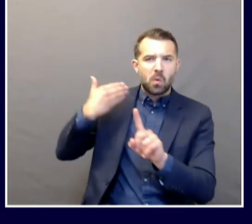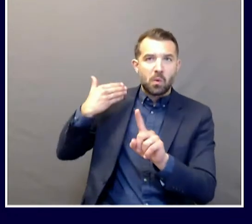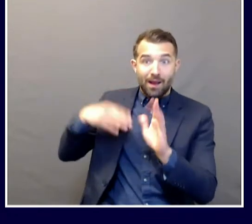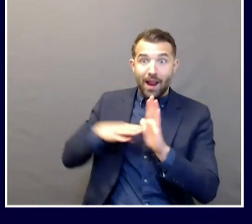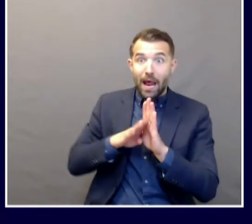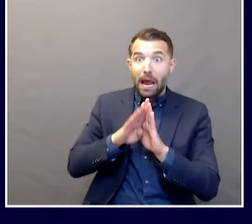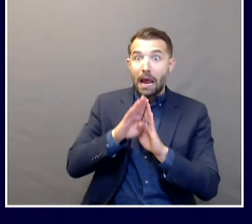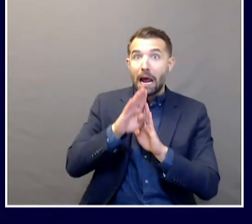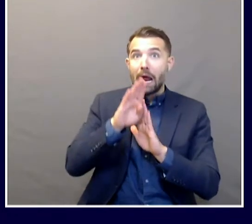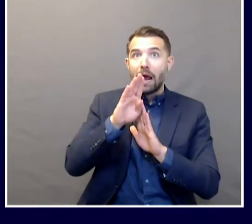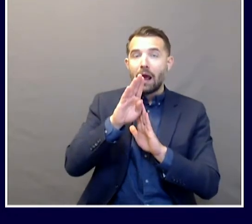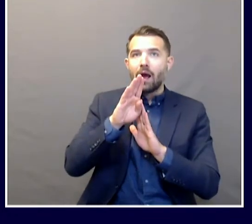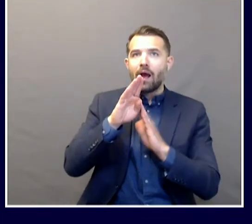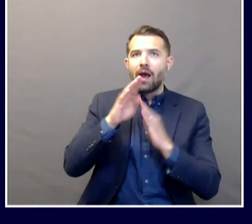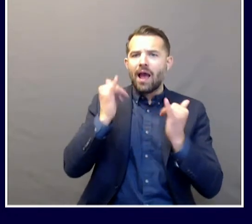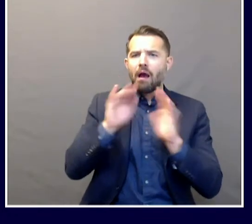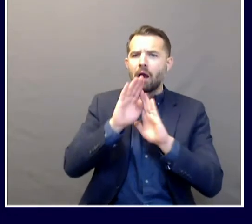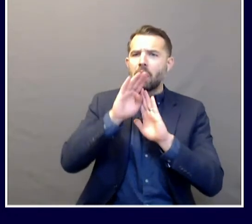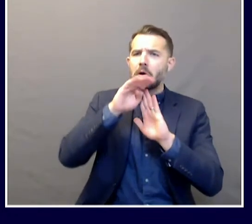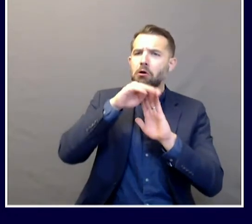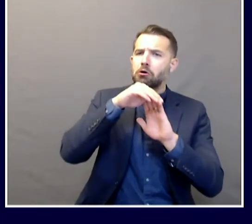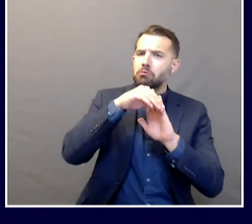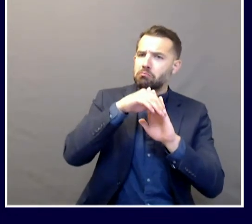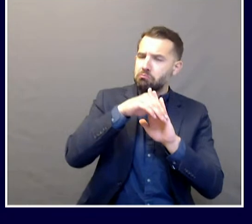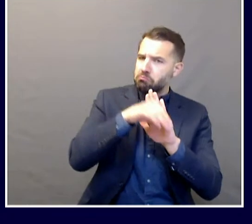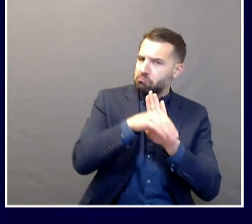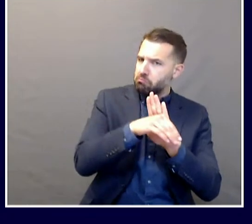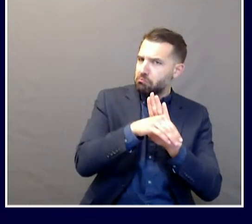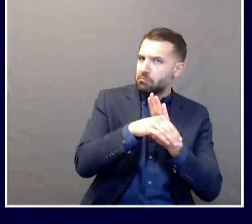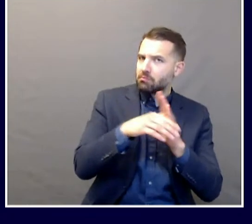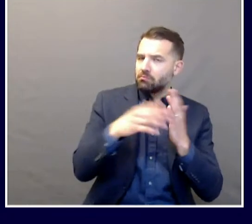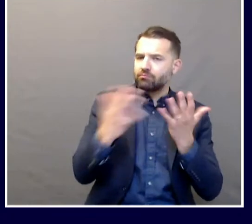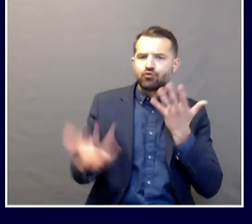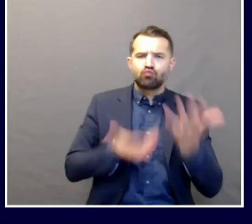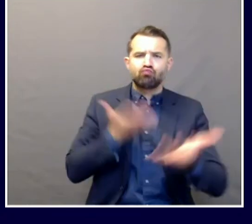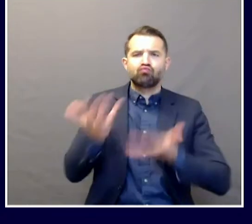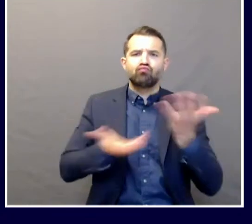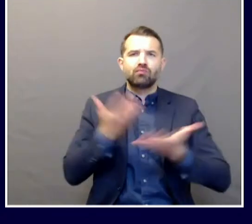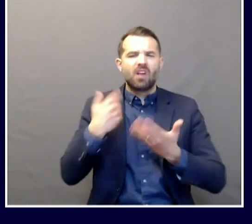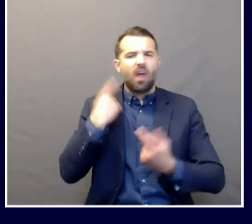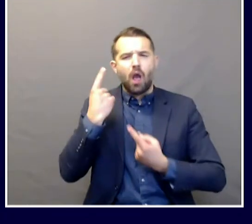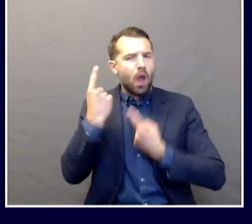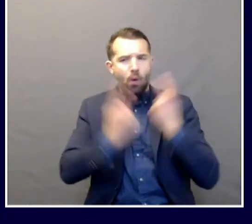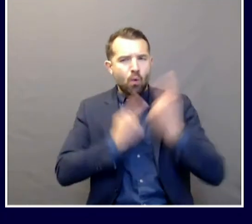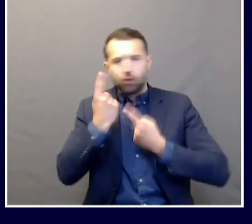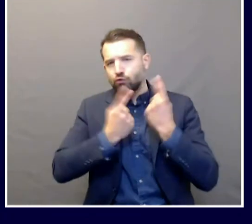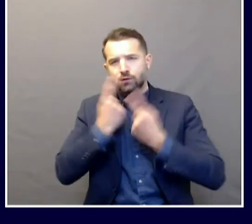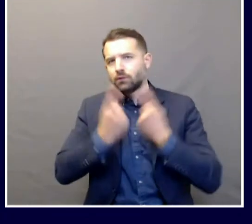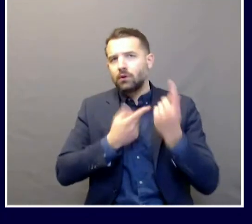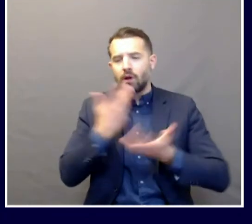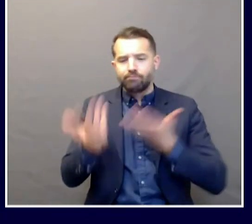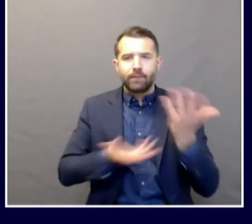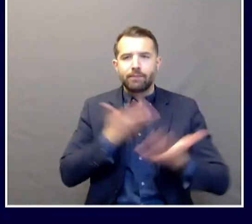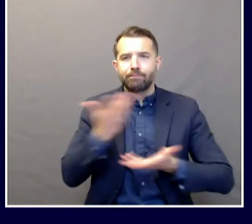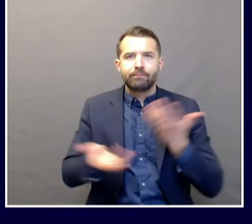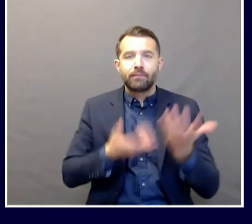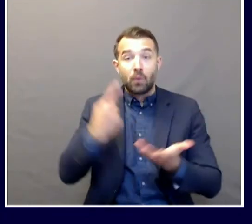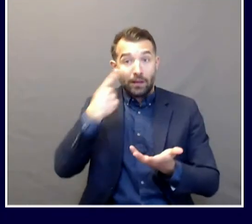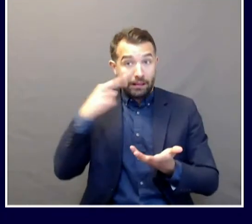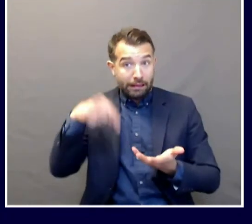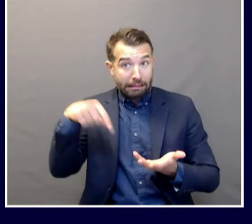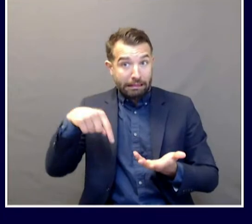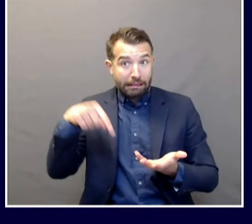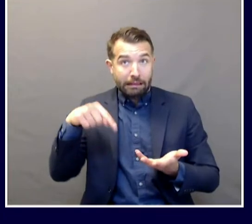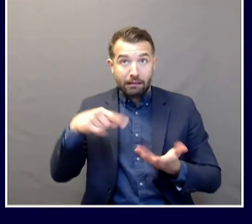data also bear that out, and could this be sort of the slide that keeps on sliding as opposed to the